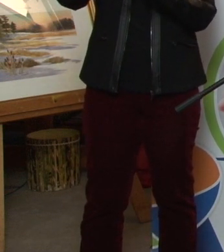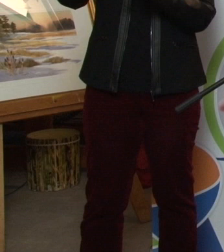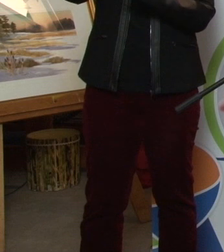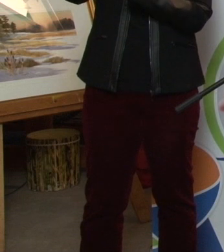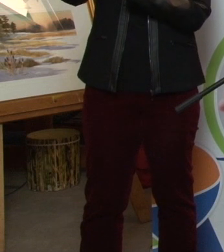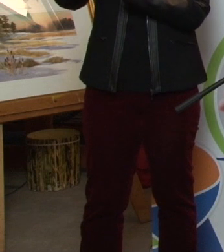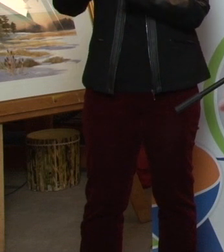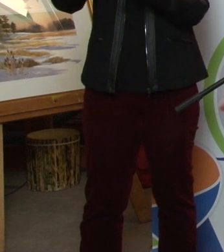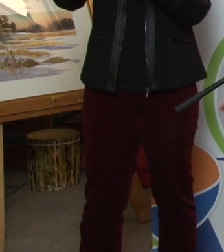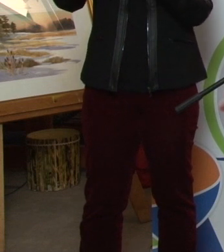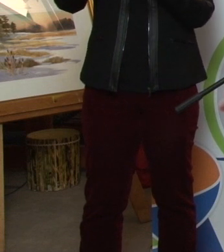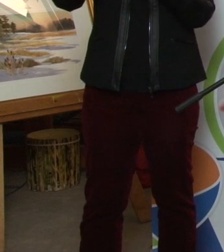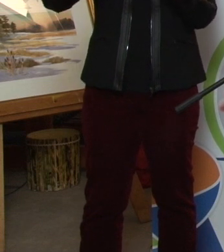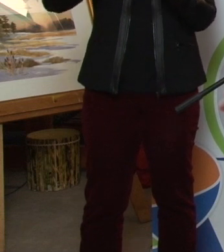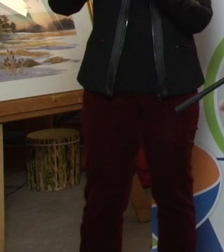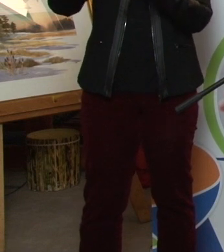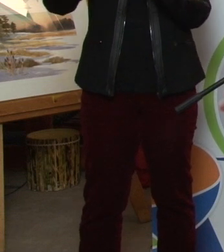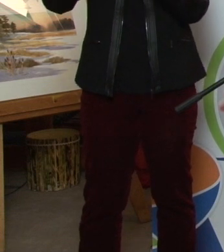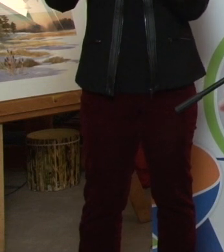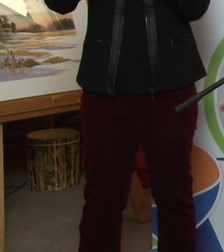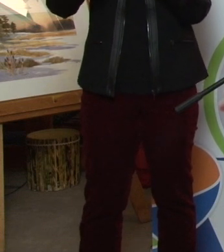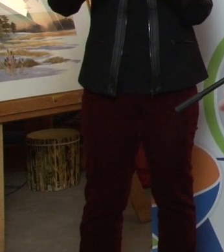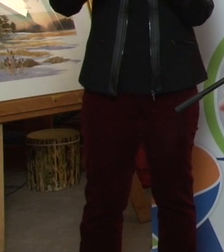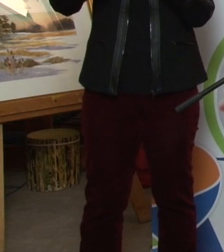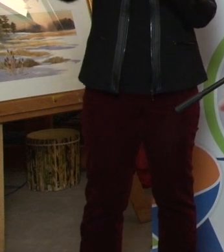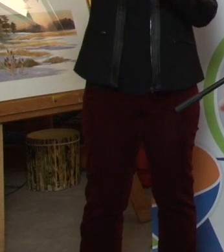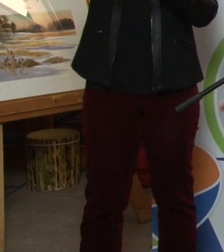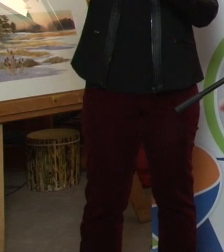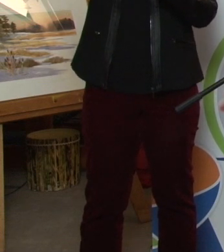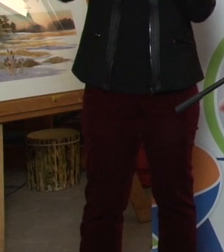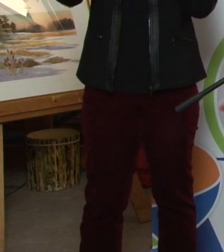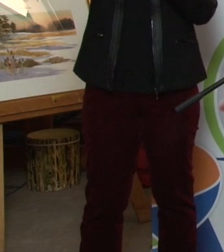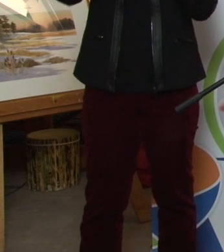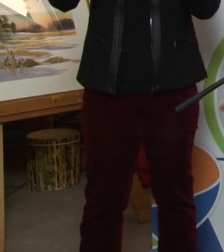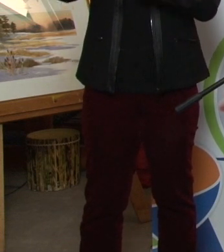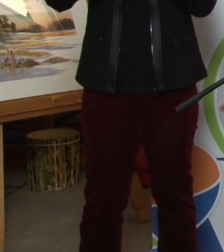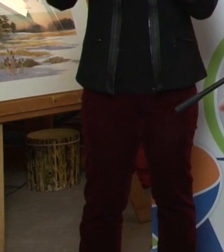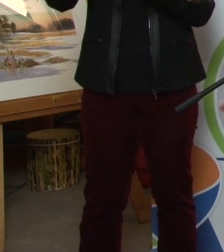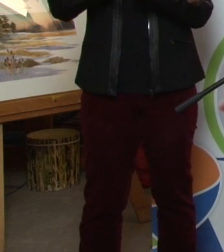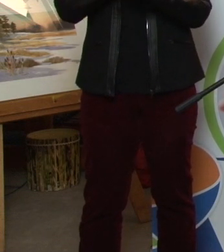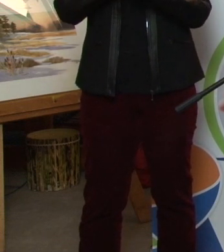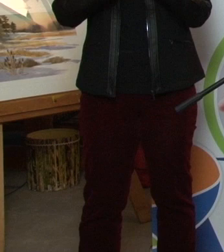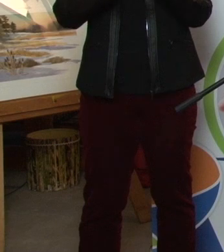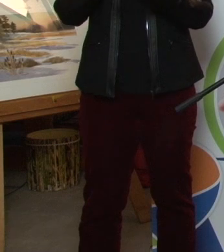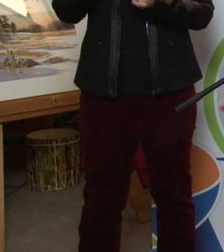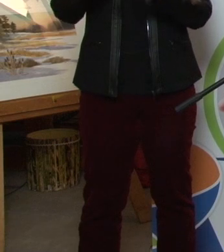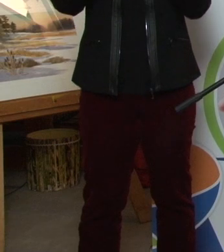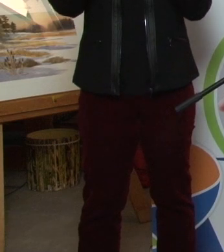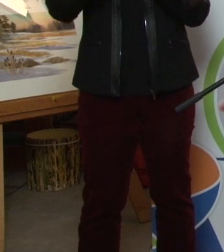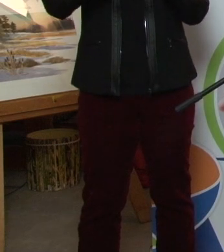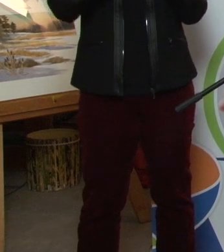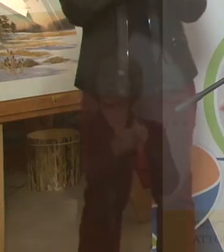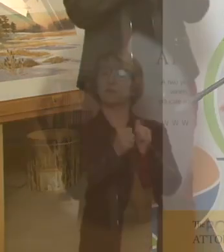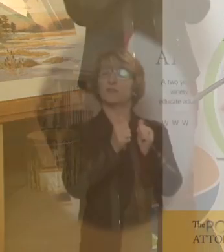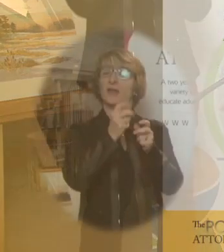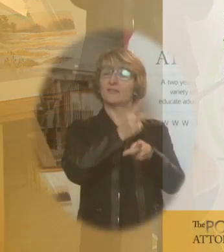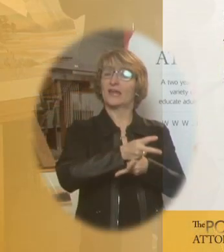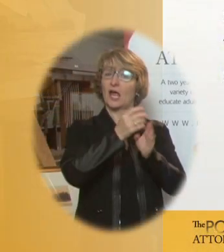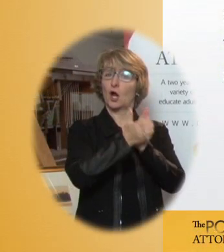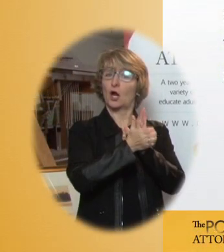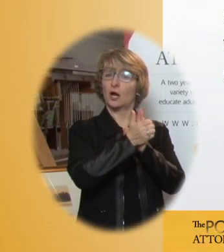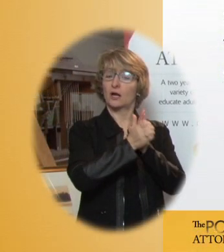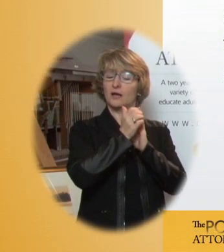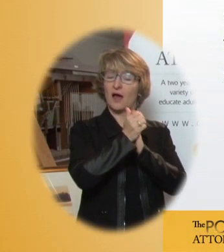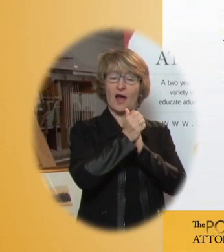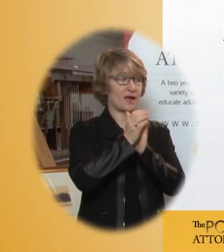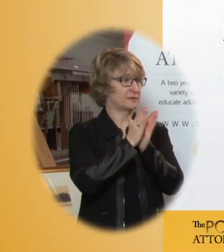capacity assessments. So we'll start with the Care Guide. The Care Guide,